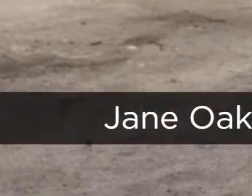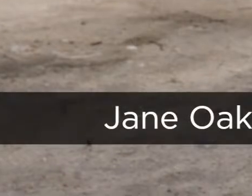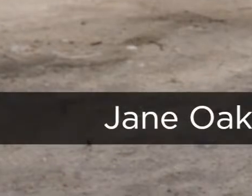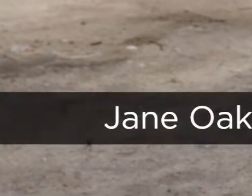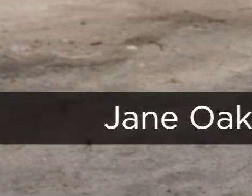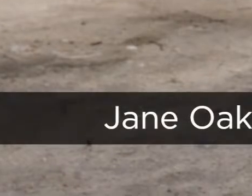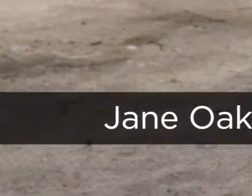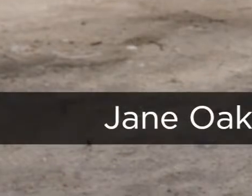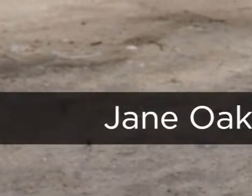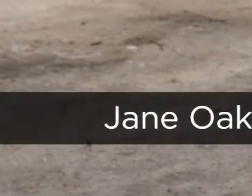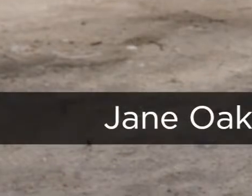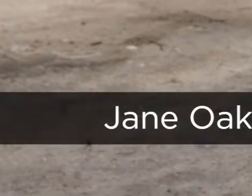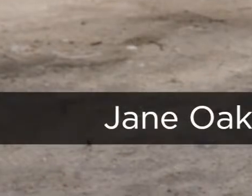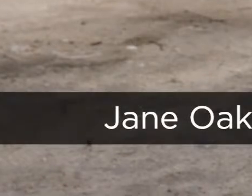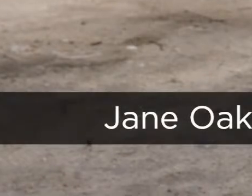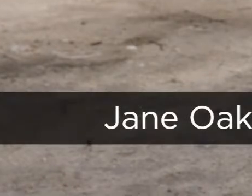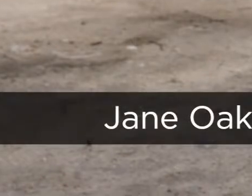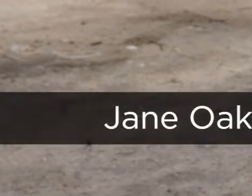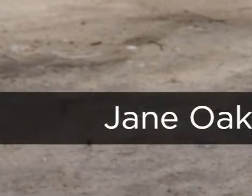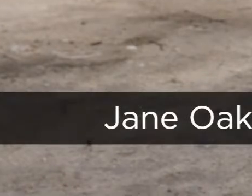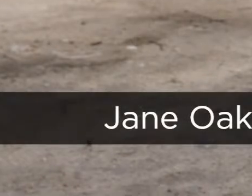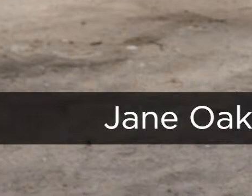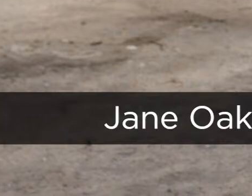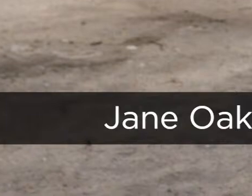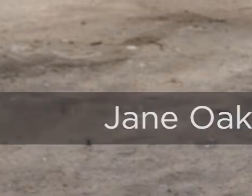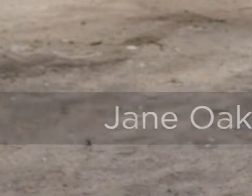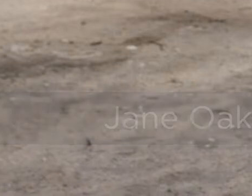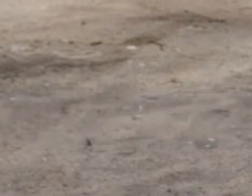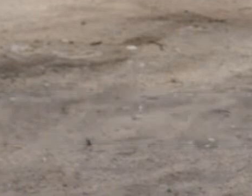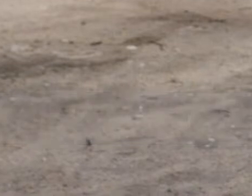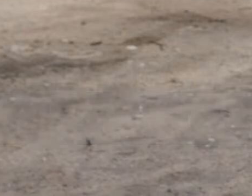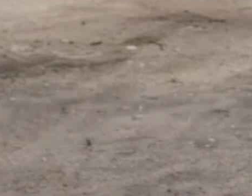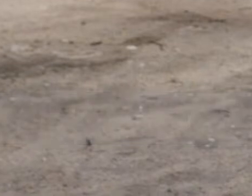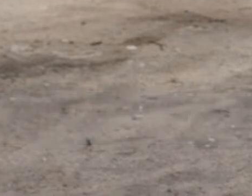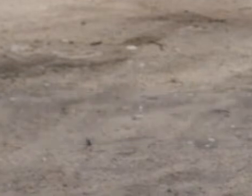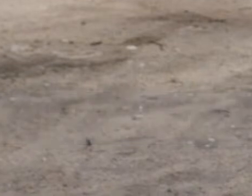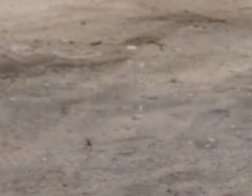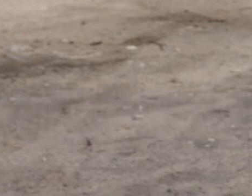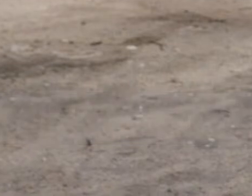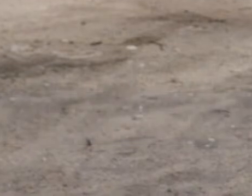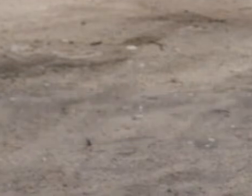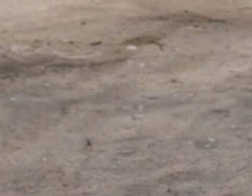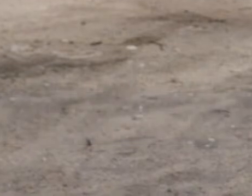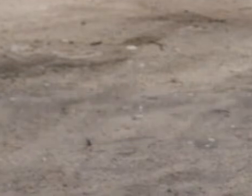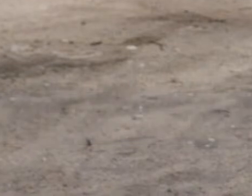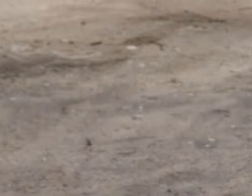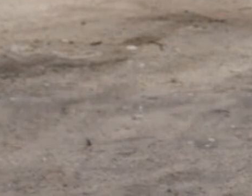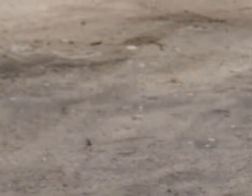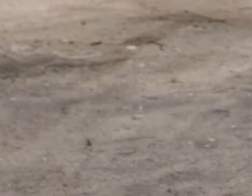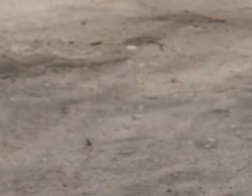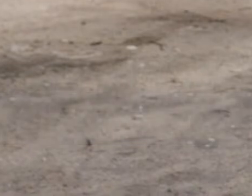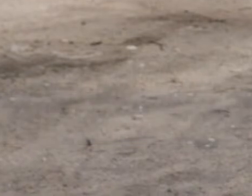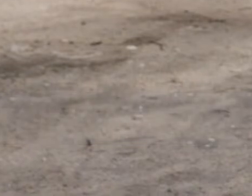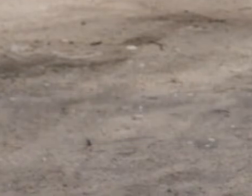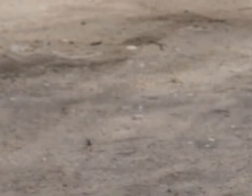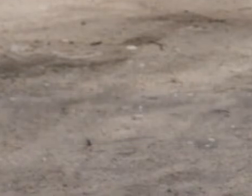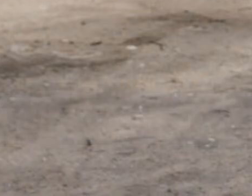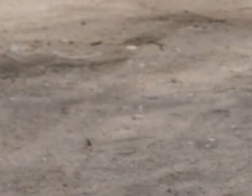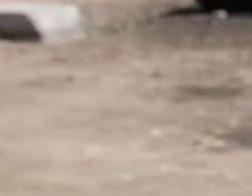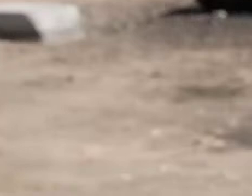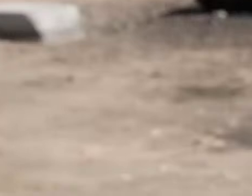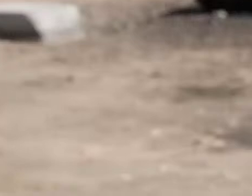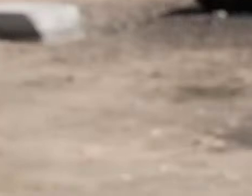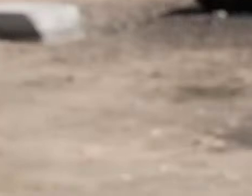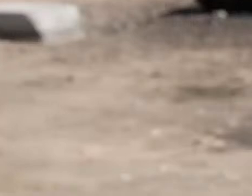block, we did ask if there were any services out there that could provide us with a portable shower toilet